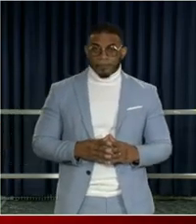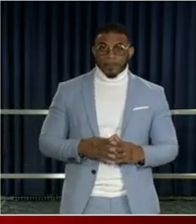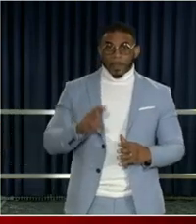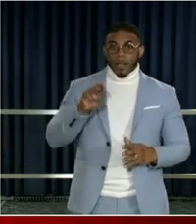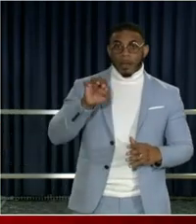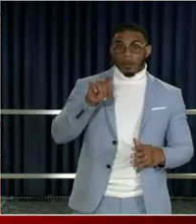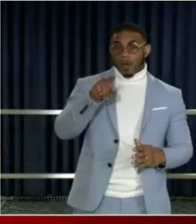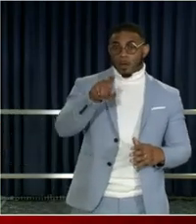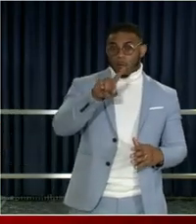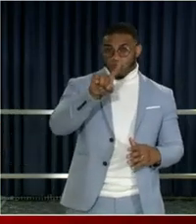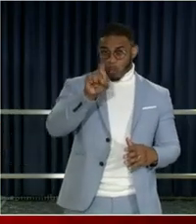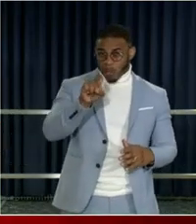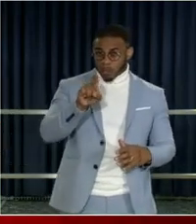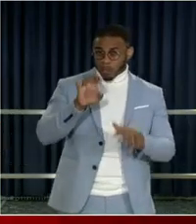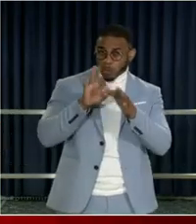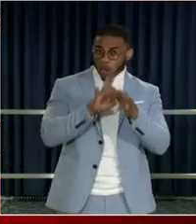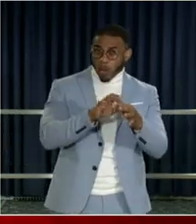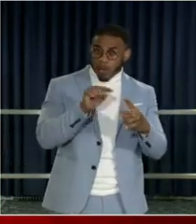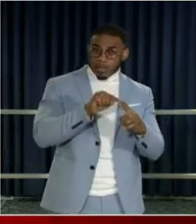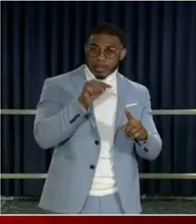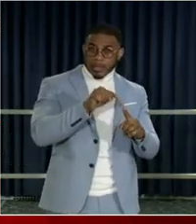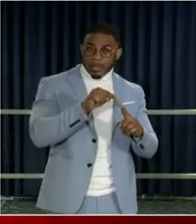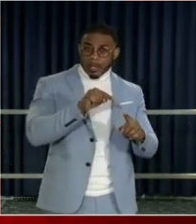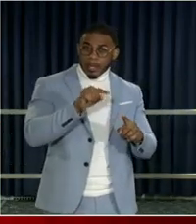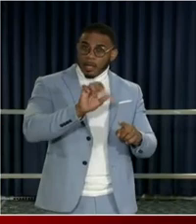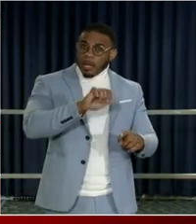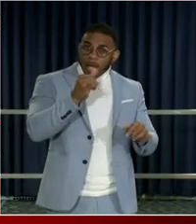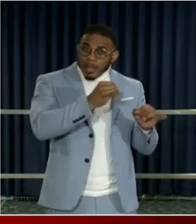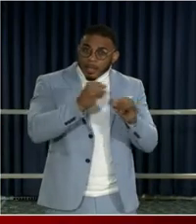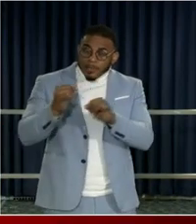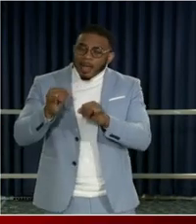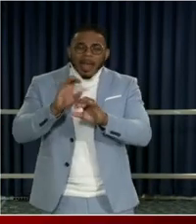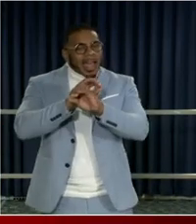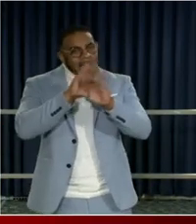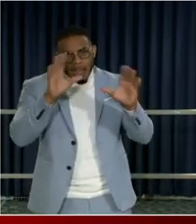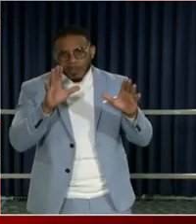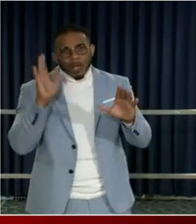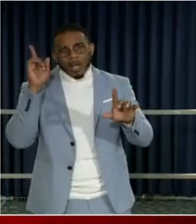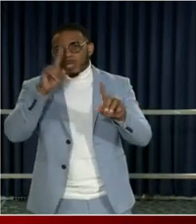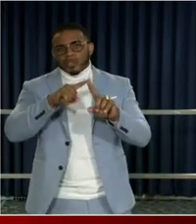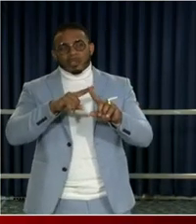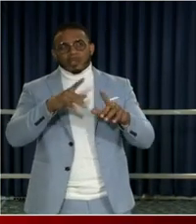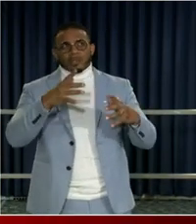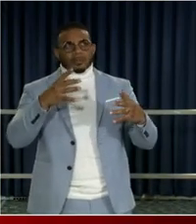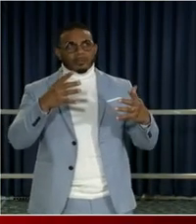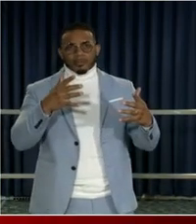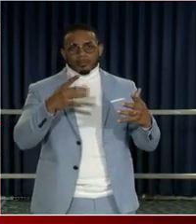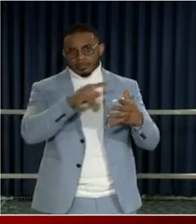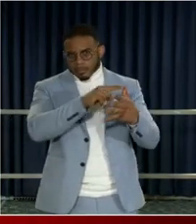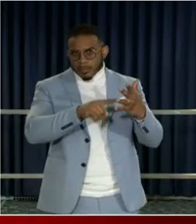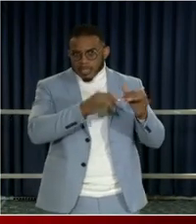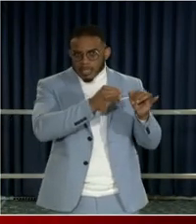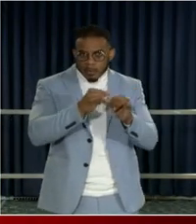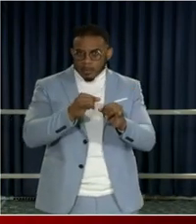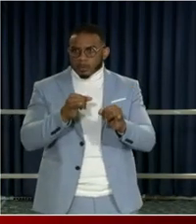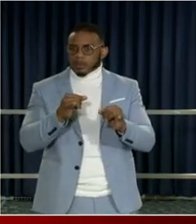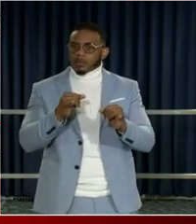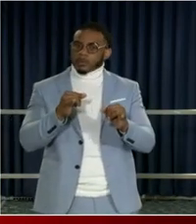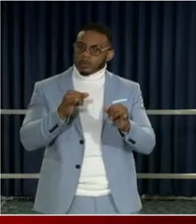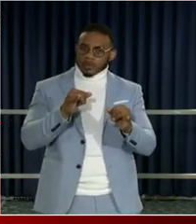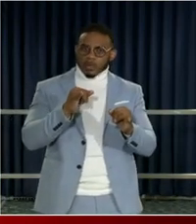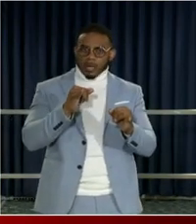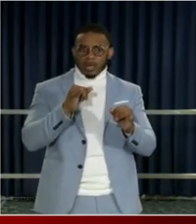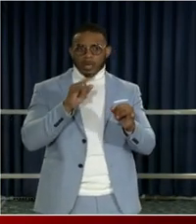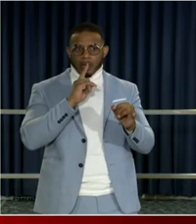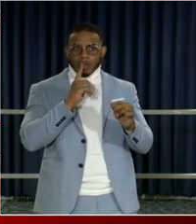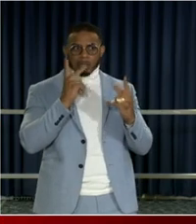Mark, your question regarding the other individuals, obviously until these individuals are seen